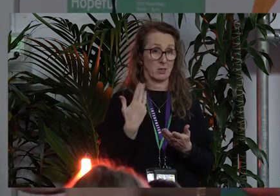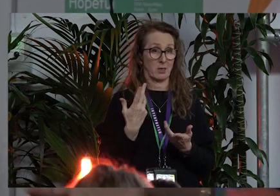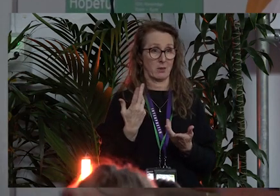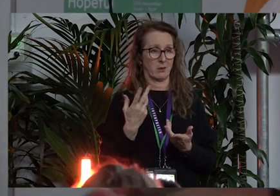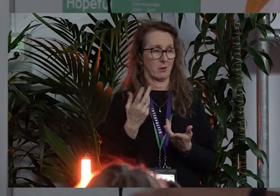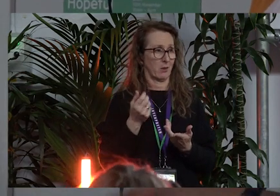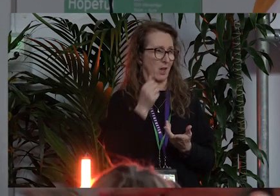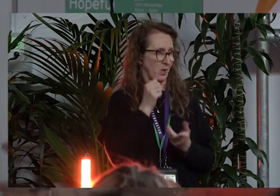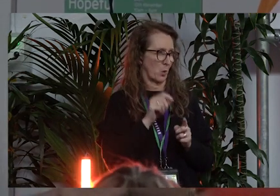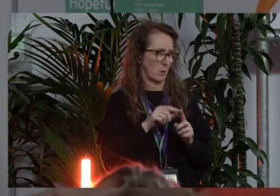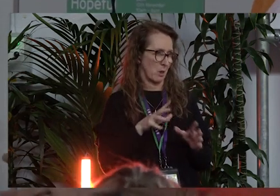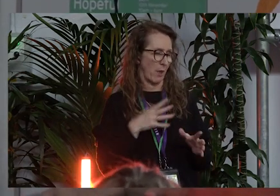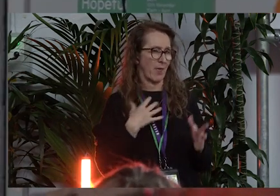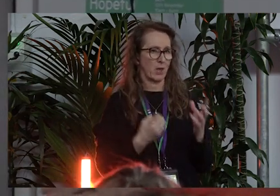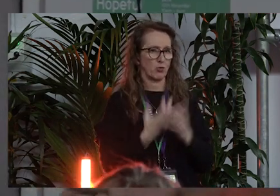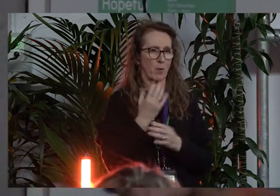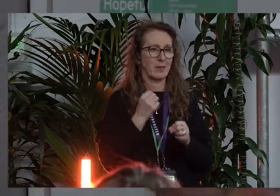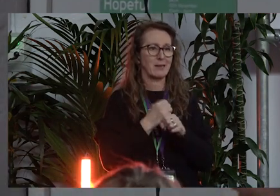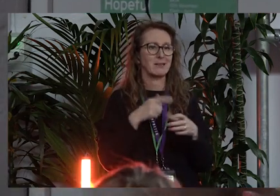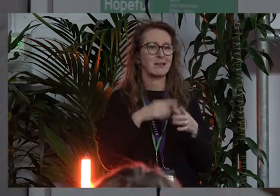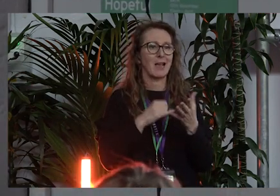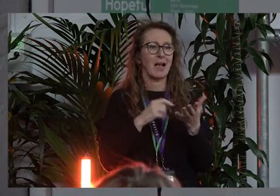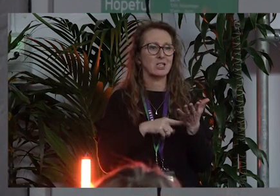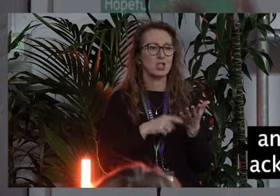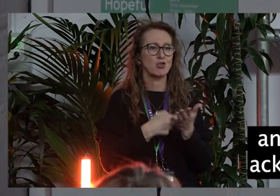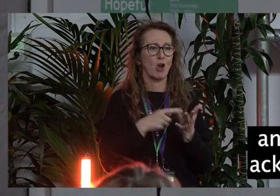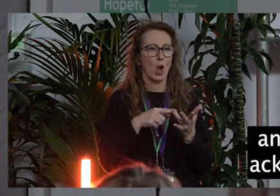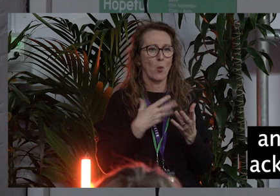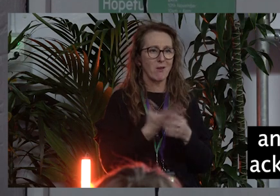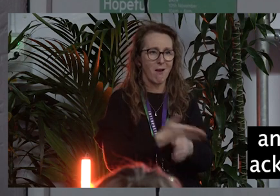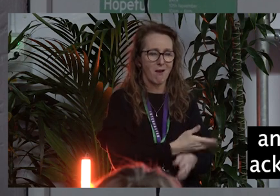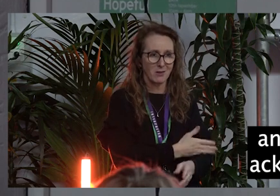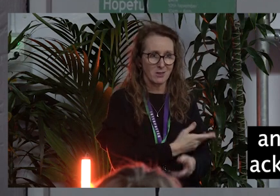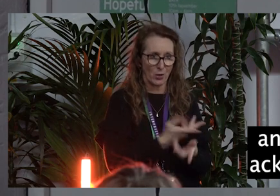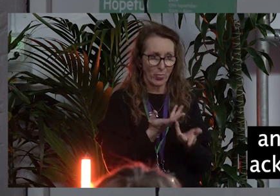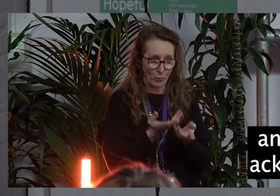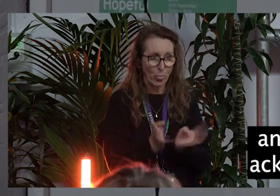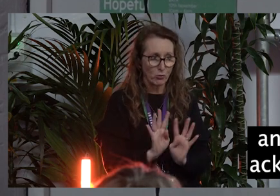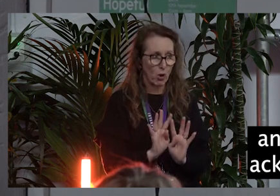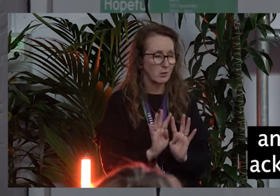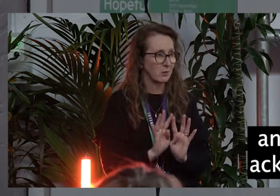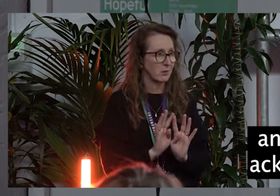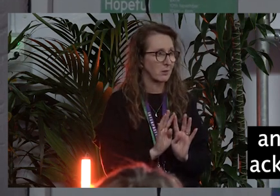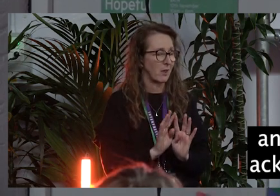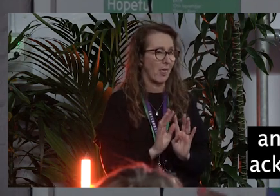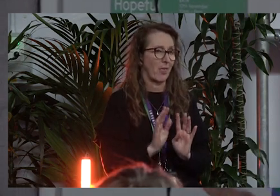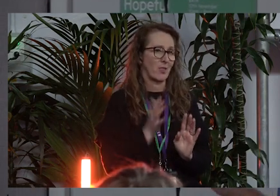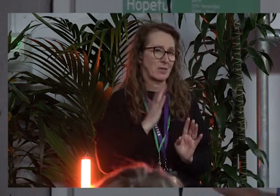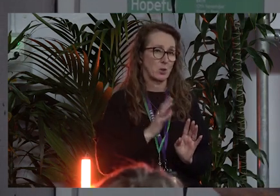they're really excited because they're growing gastro gardens all over the trust, and they need to also look and acknowledge their